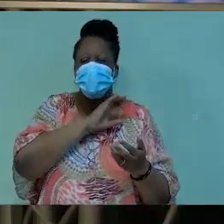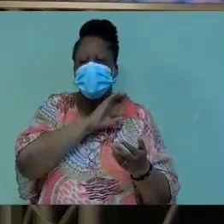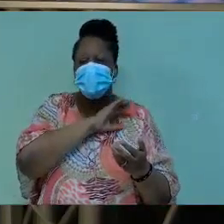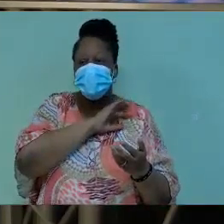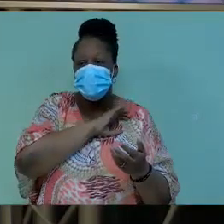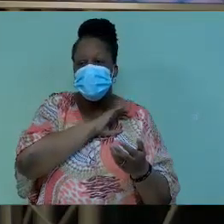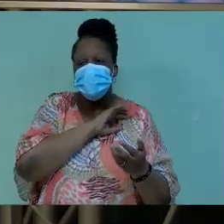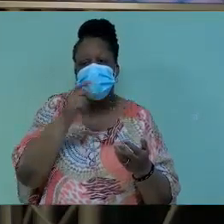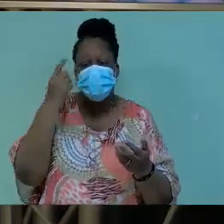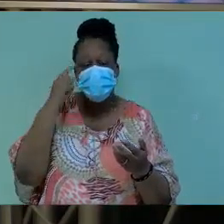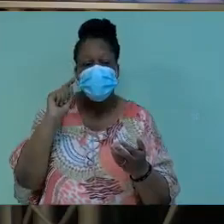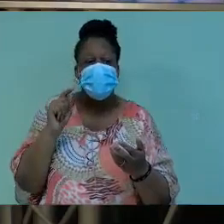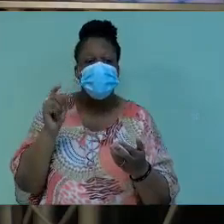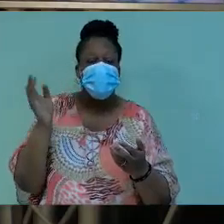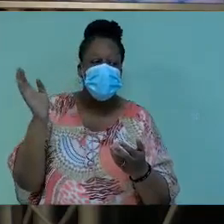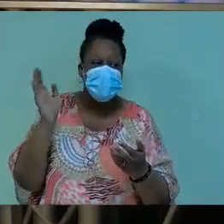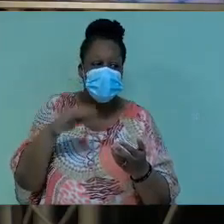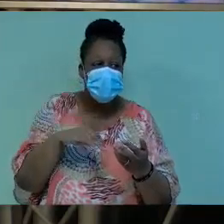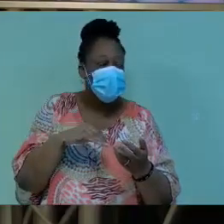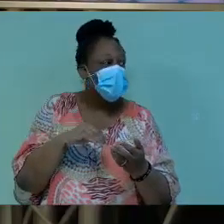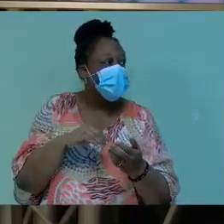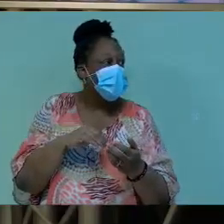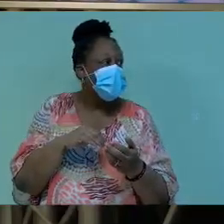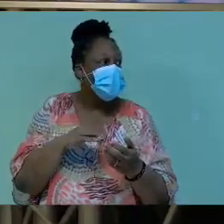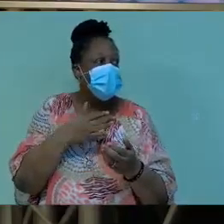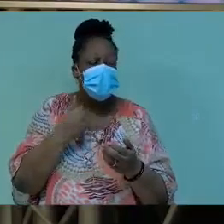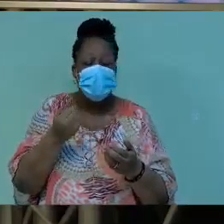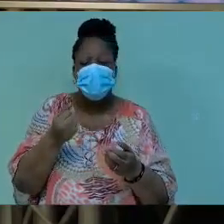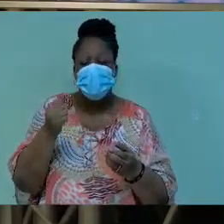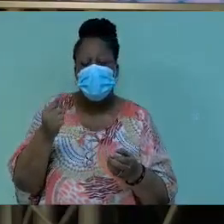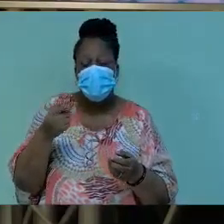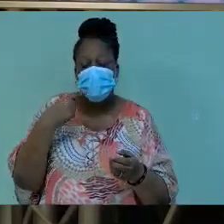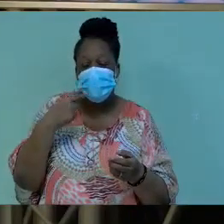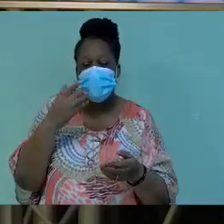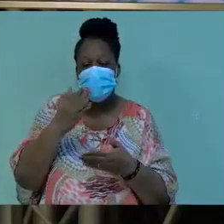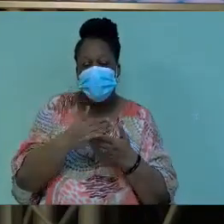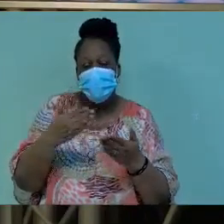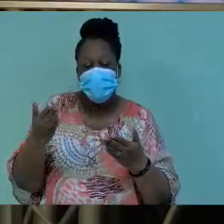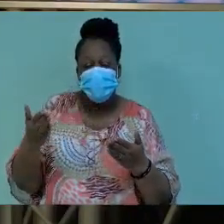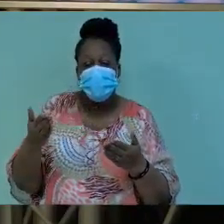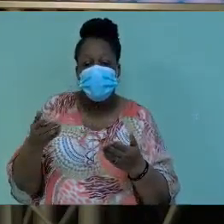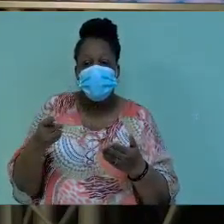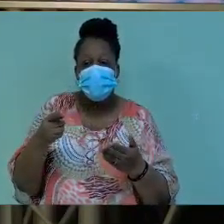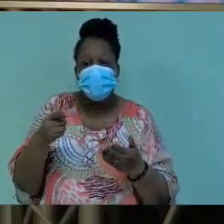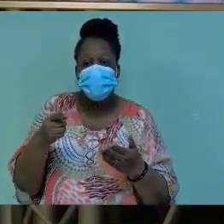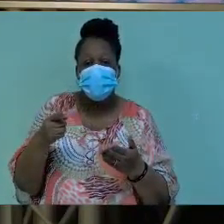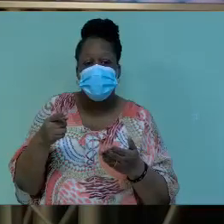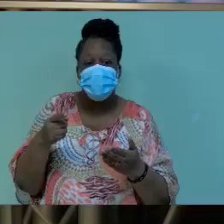A. And of course, he highlighted one thing in his presentation about people who are,